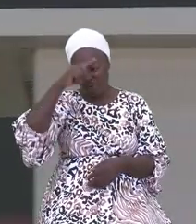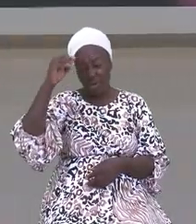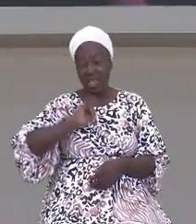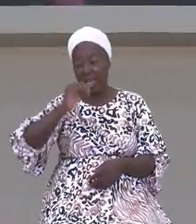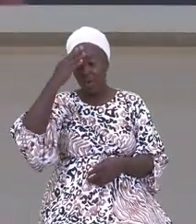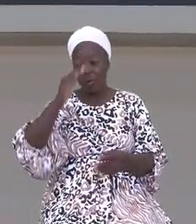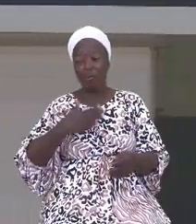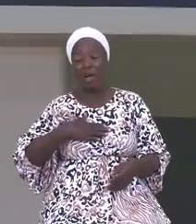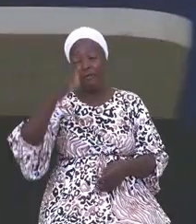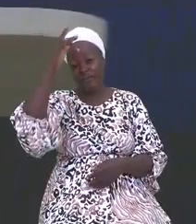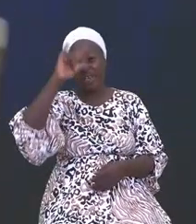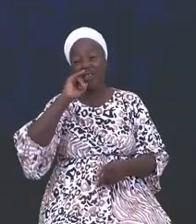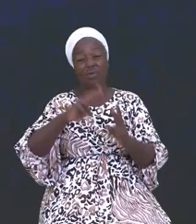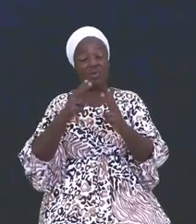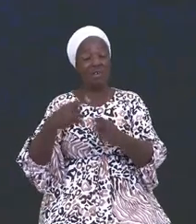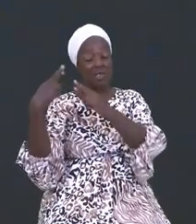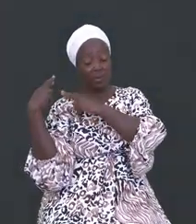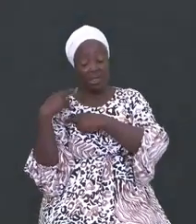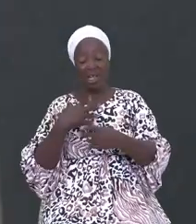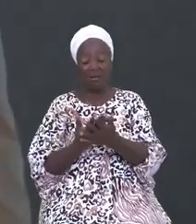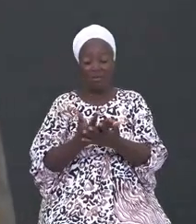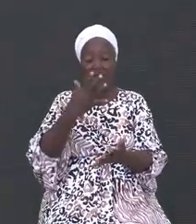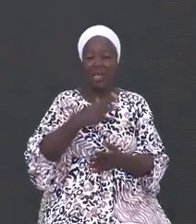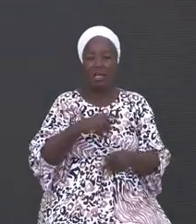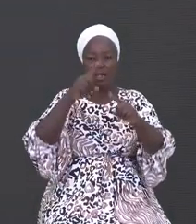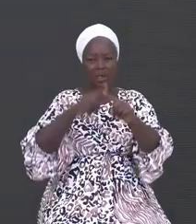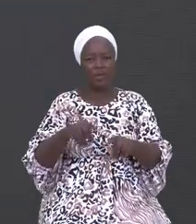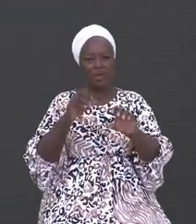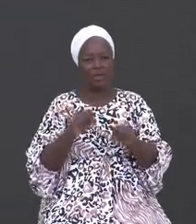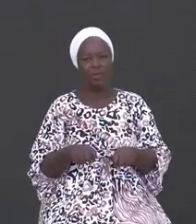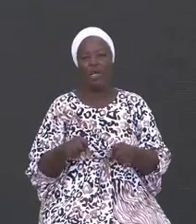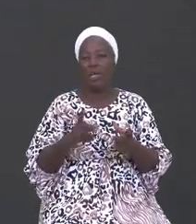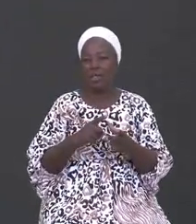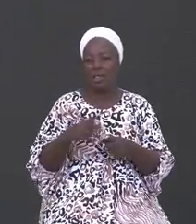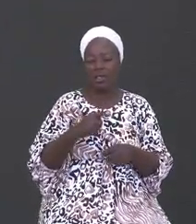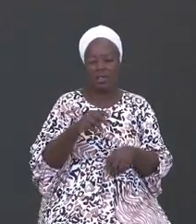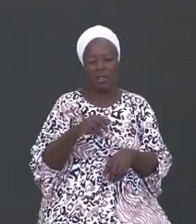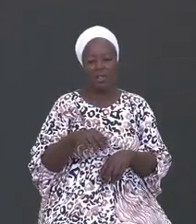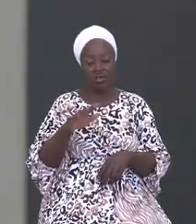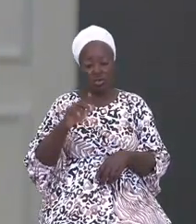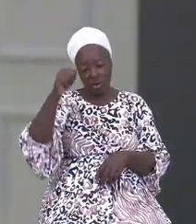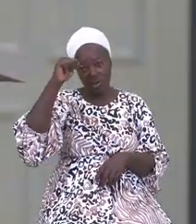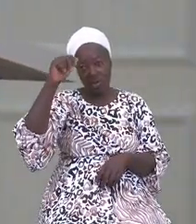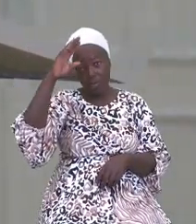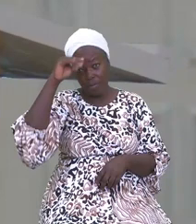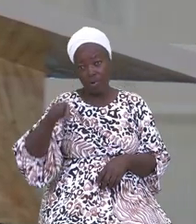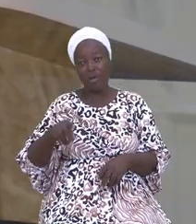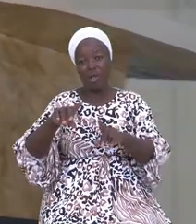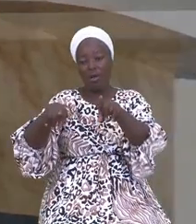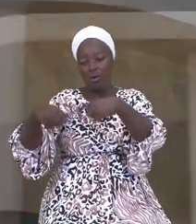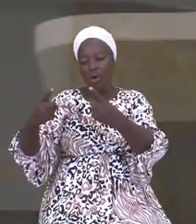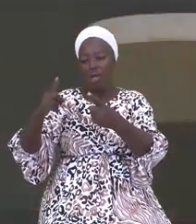and rich and dependable. And the child walks confidently into